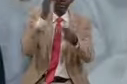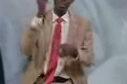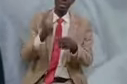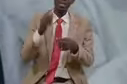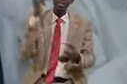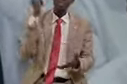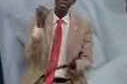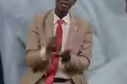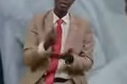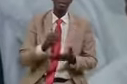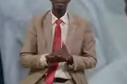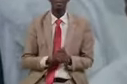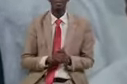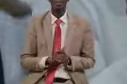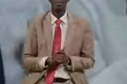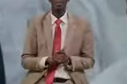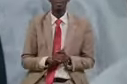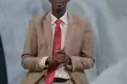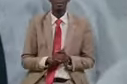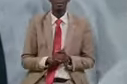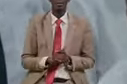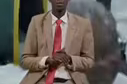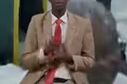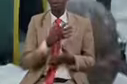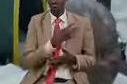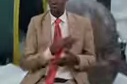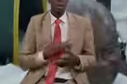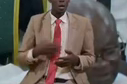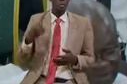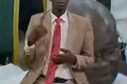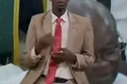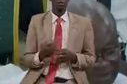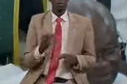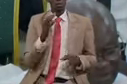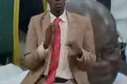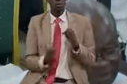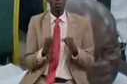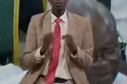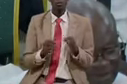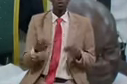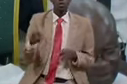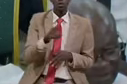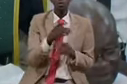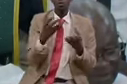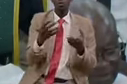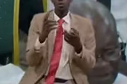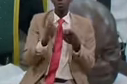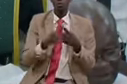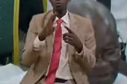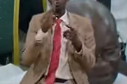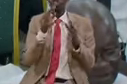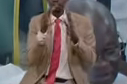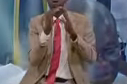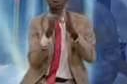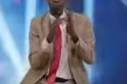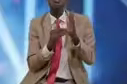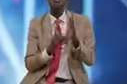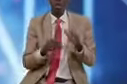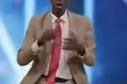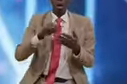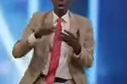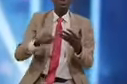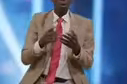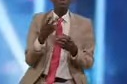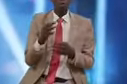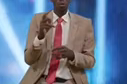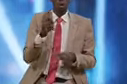name. And if you want to be counted as one of the people that now